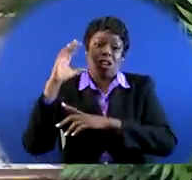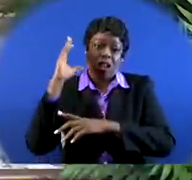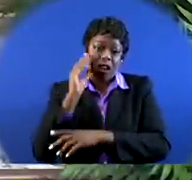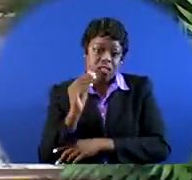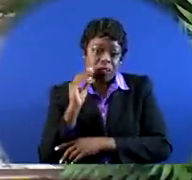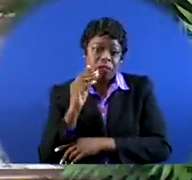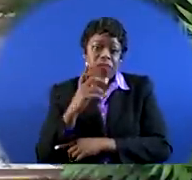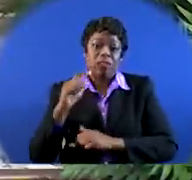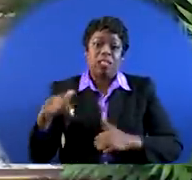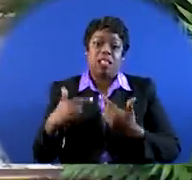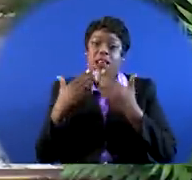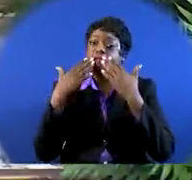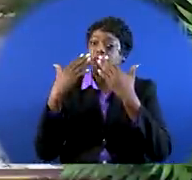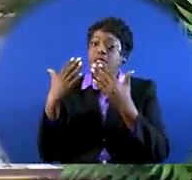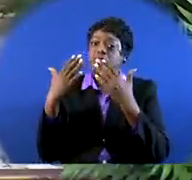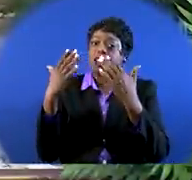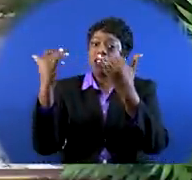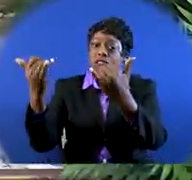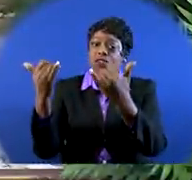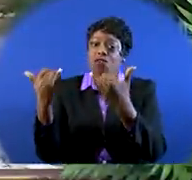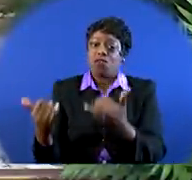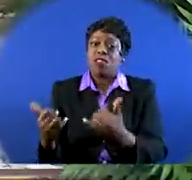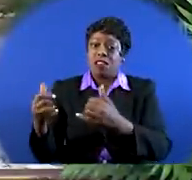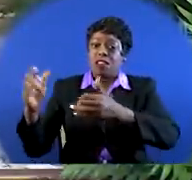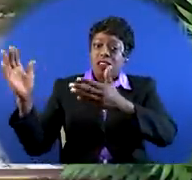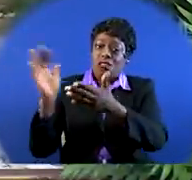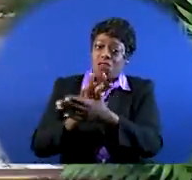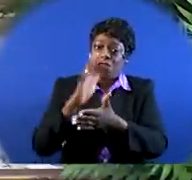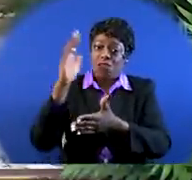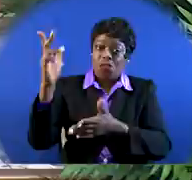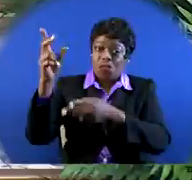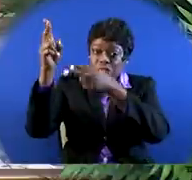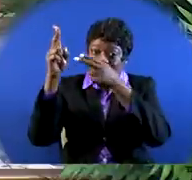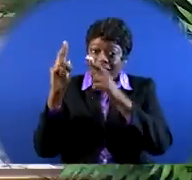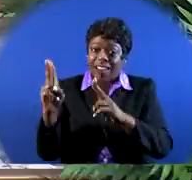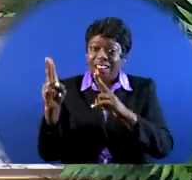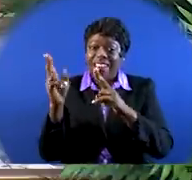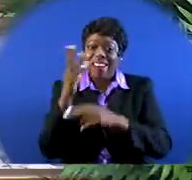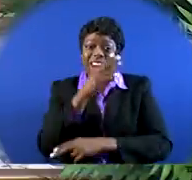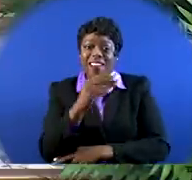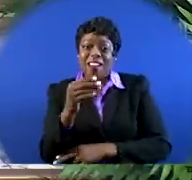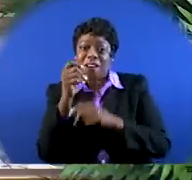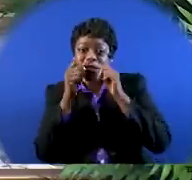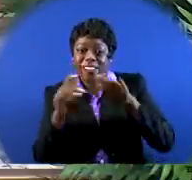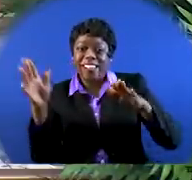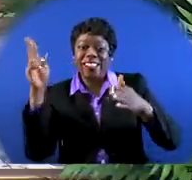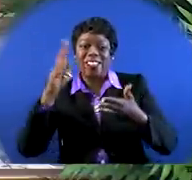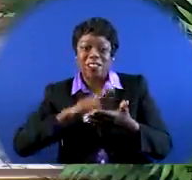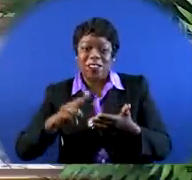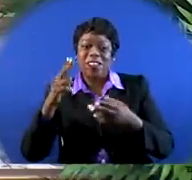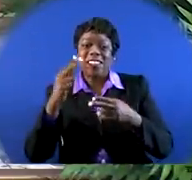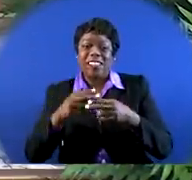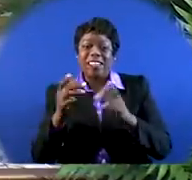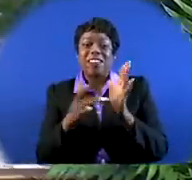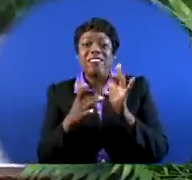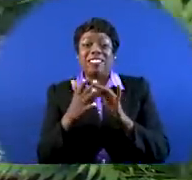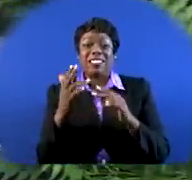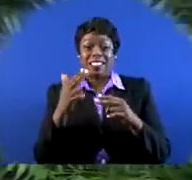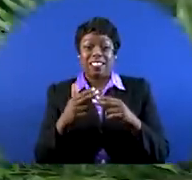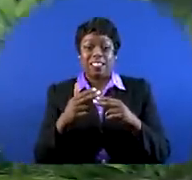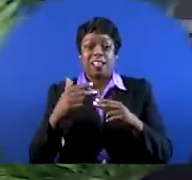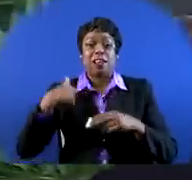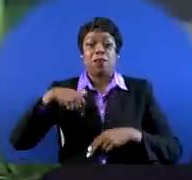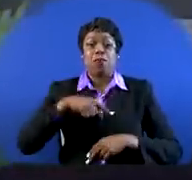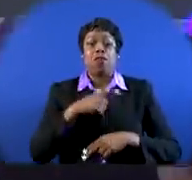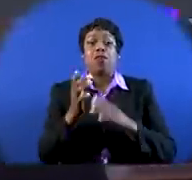advance. We give you glory. We give you honor and we bless your holy name. In Jesus' name we pray.